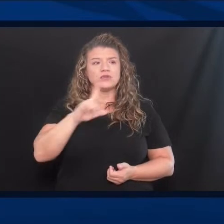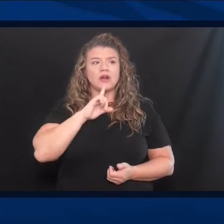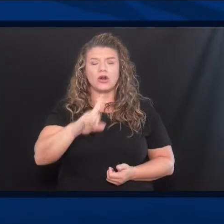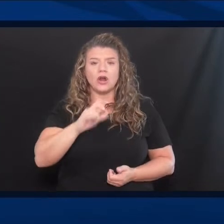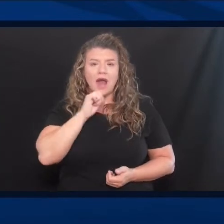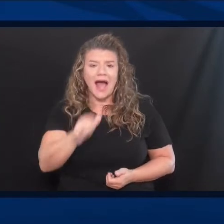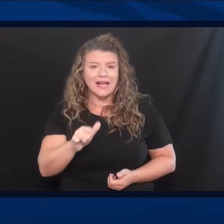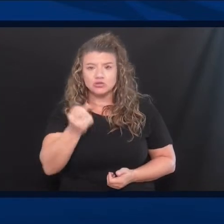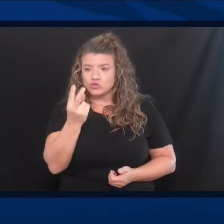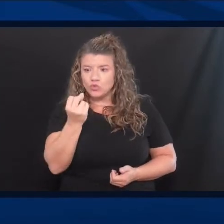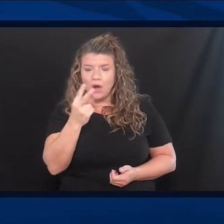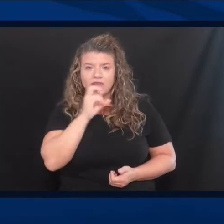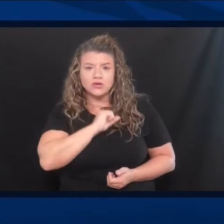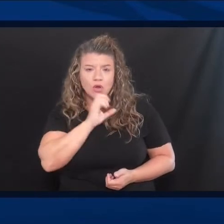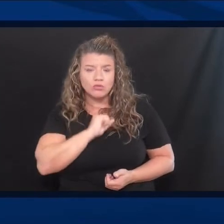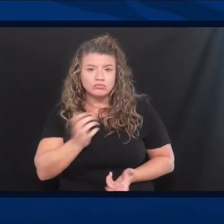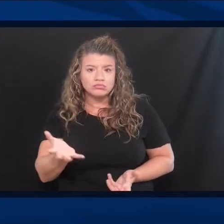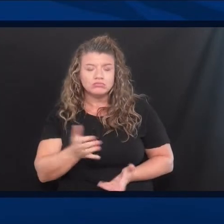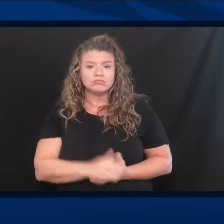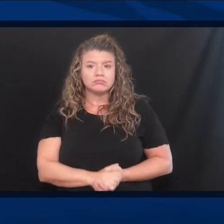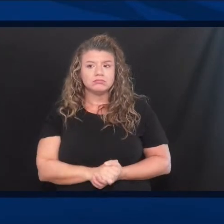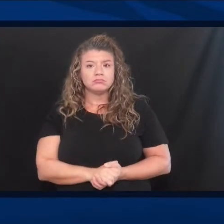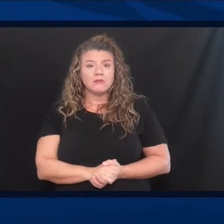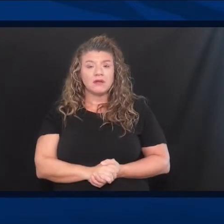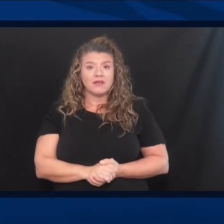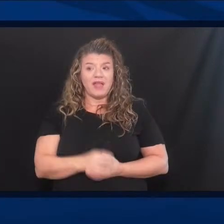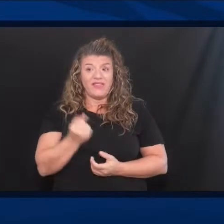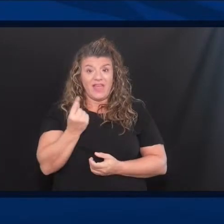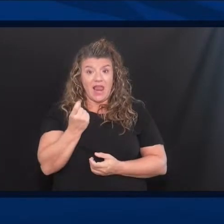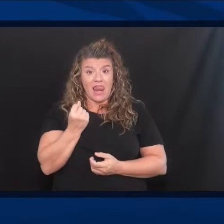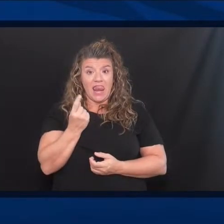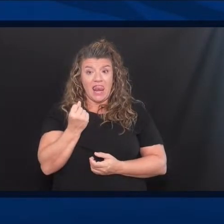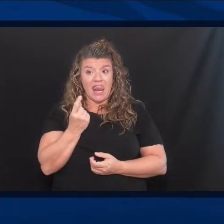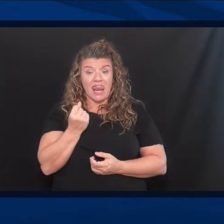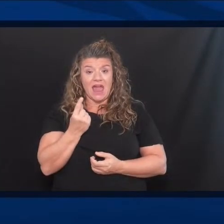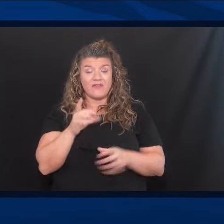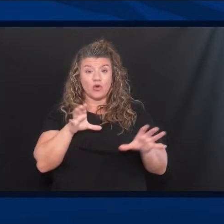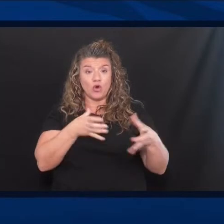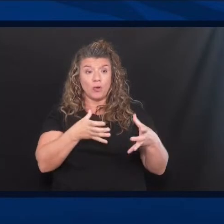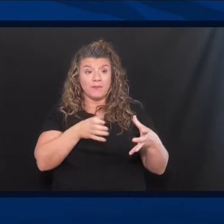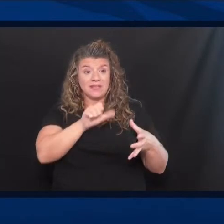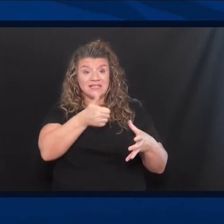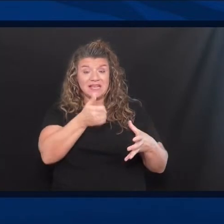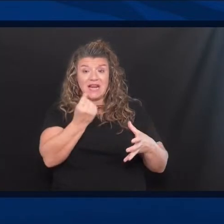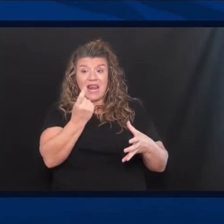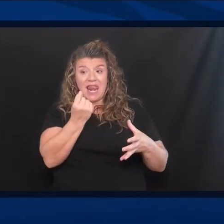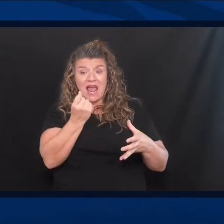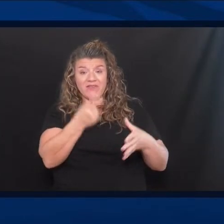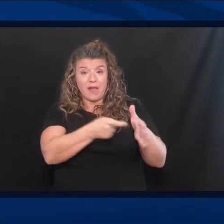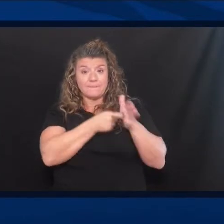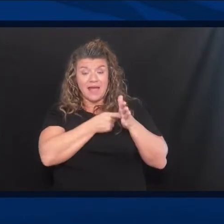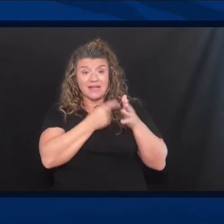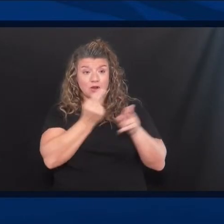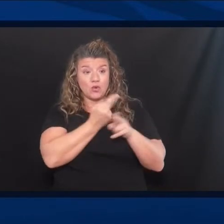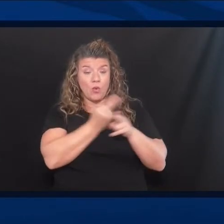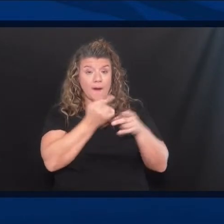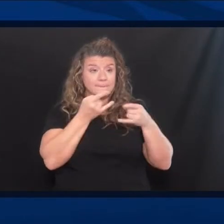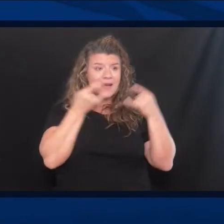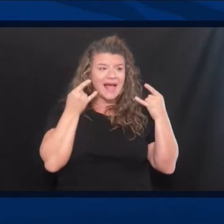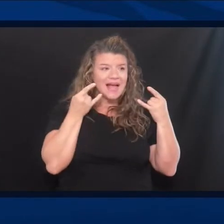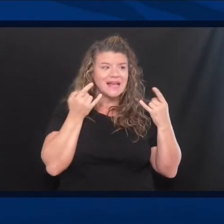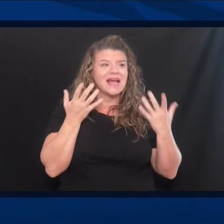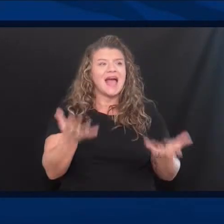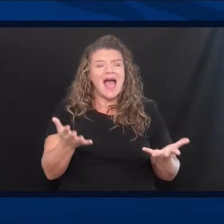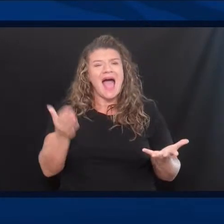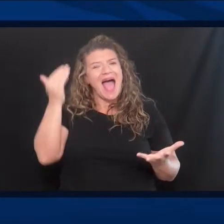not 12 years of age, that the 11-year-old group would be mandated to wear masks? I know we're kind of getting into